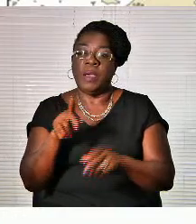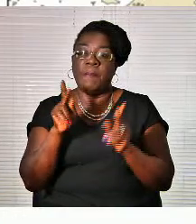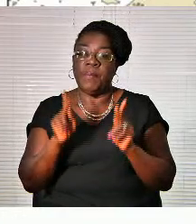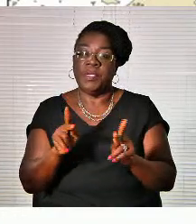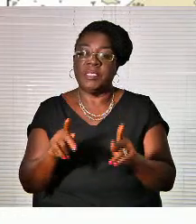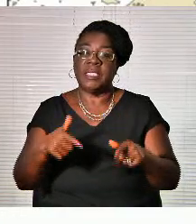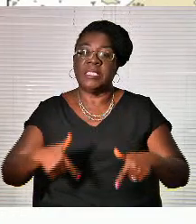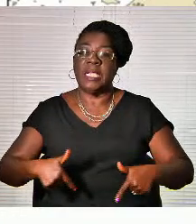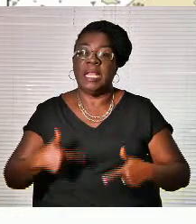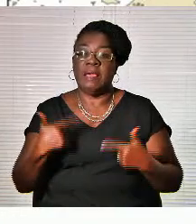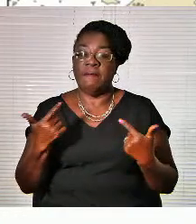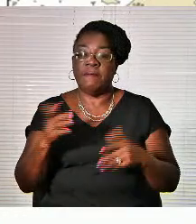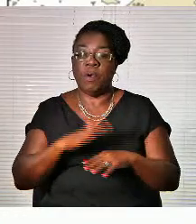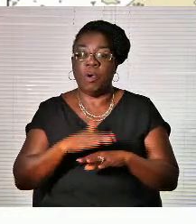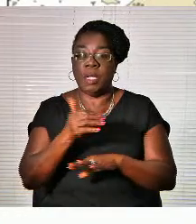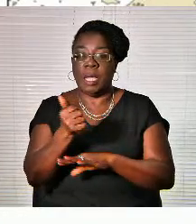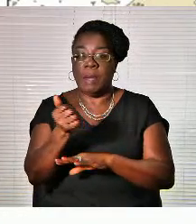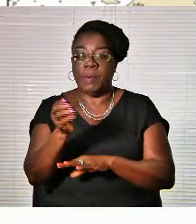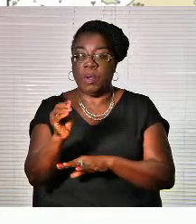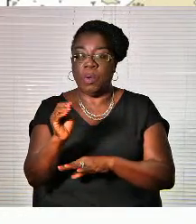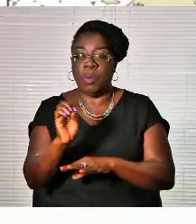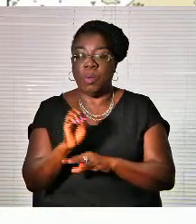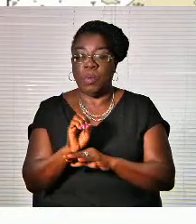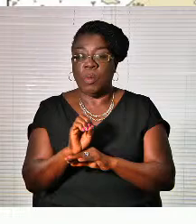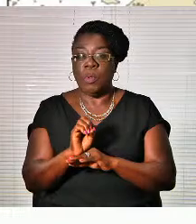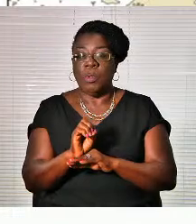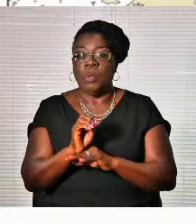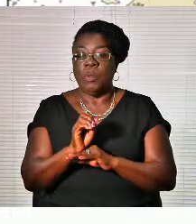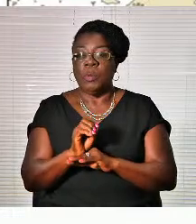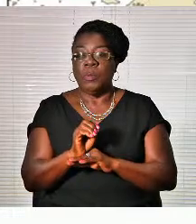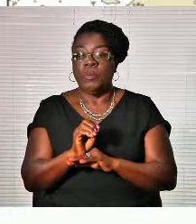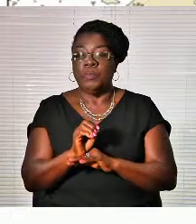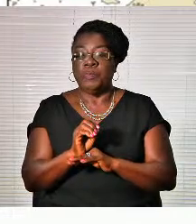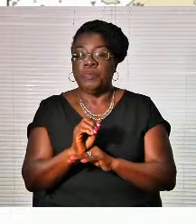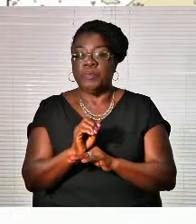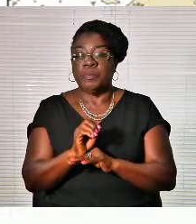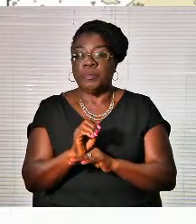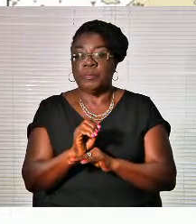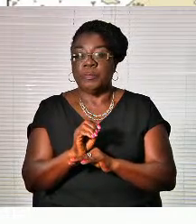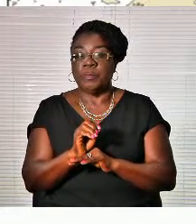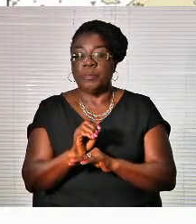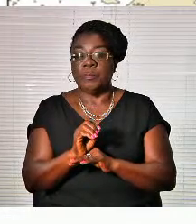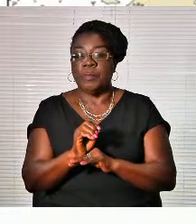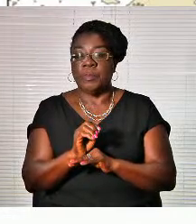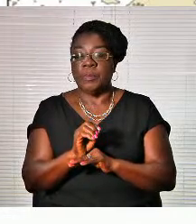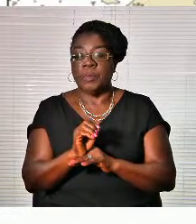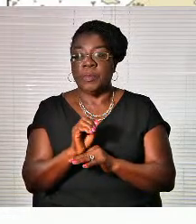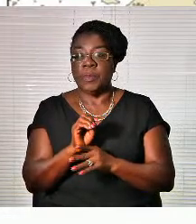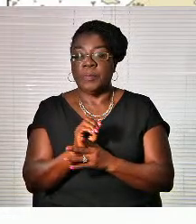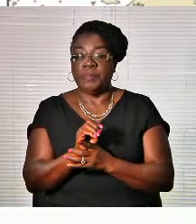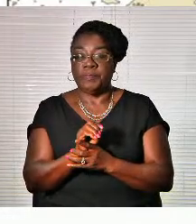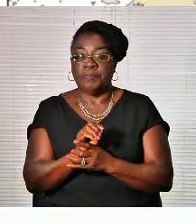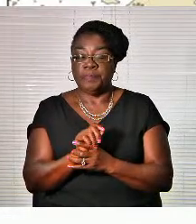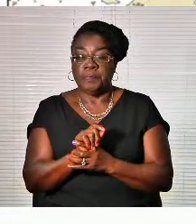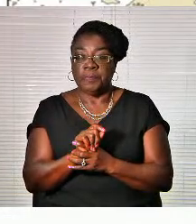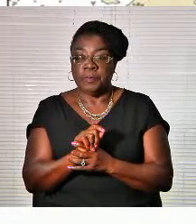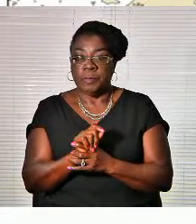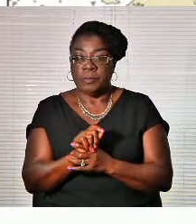public health persons on the ground in Abaco to be able to populate this graph for the persons in